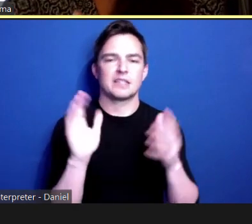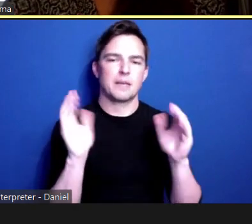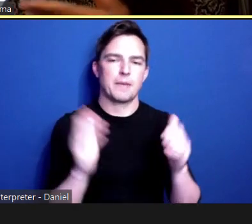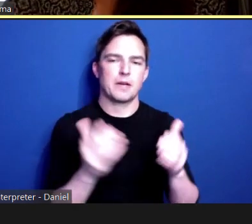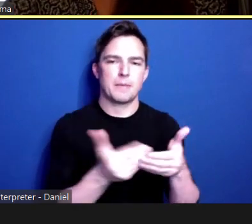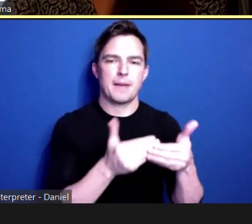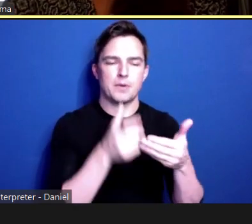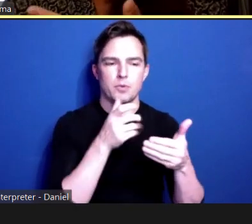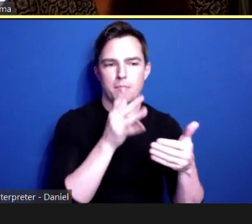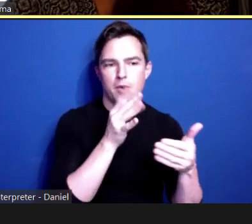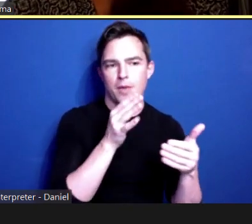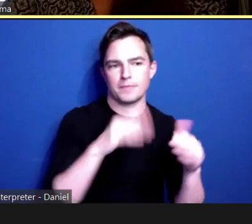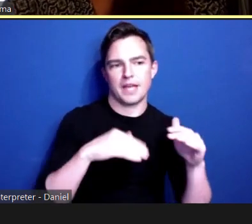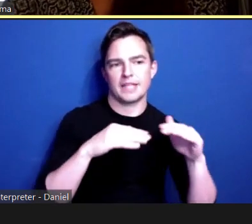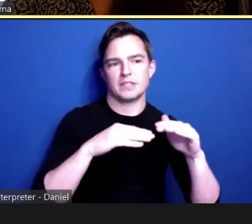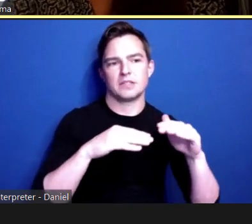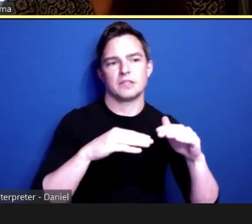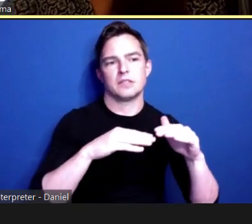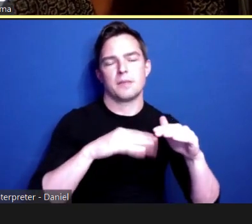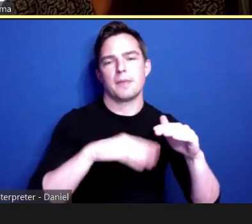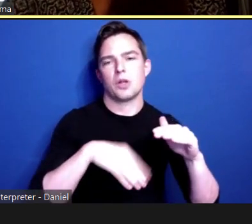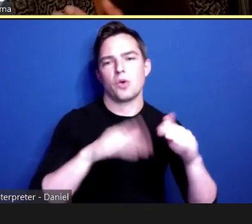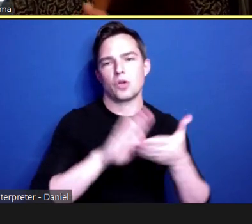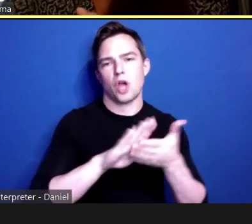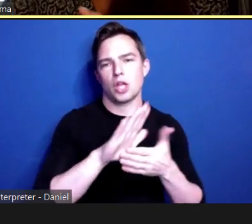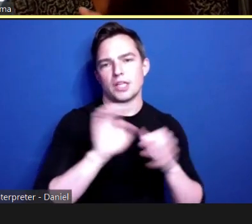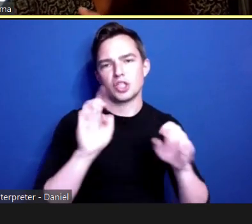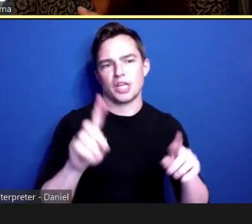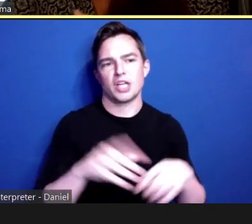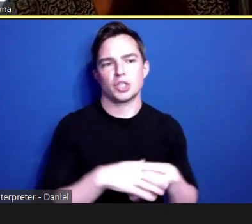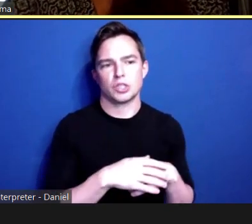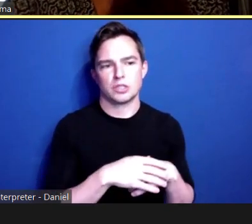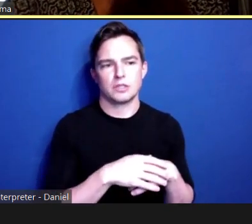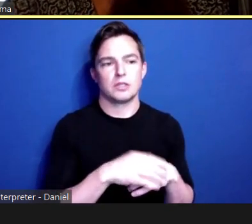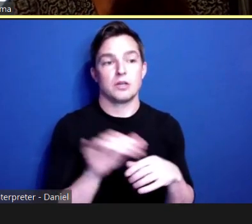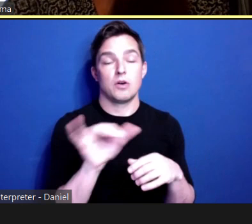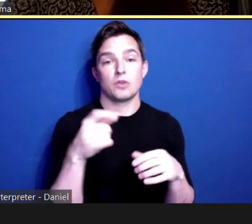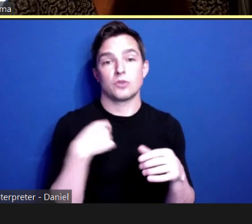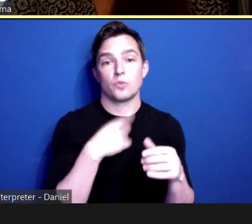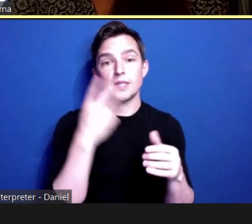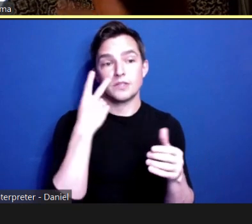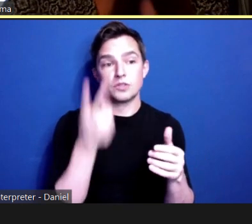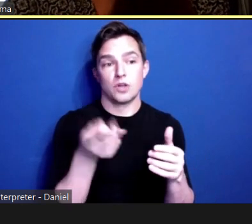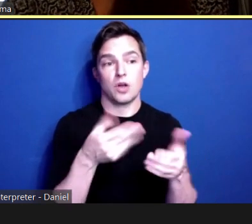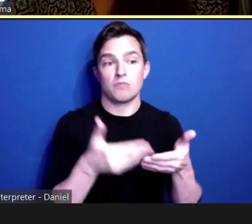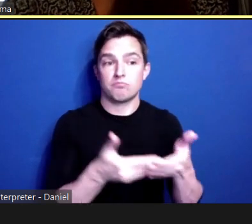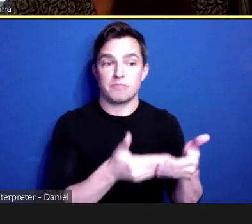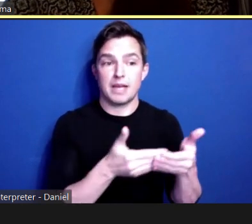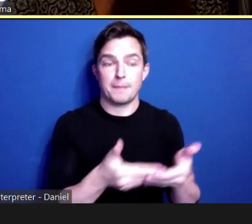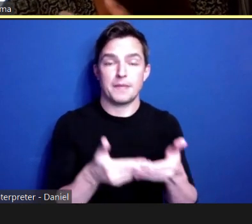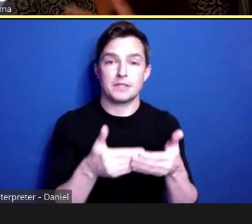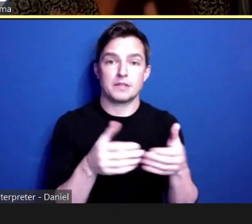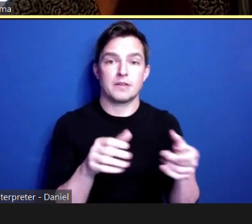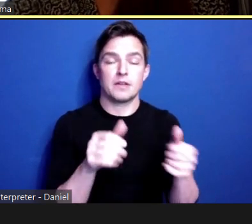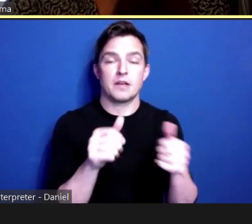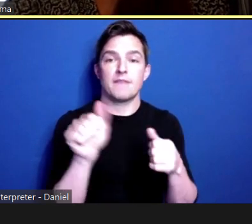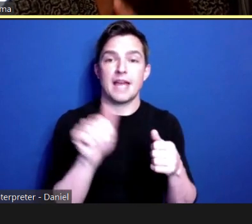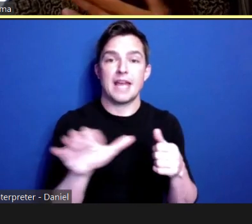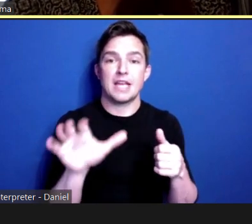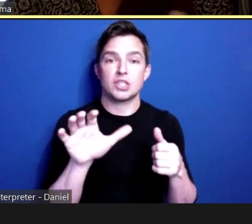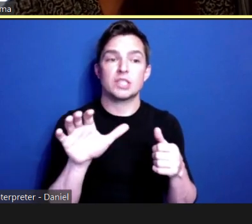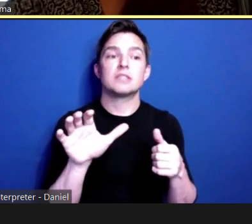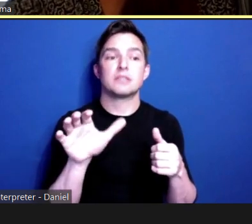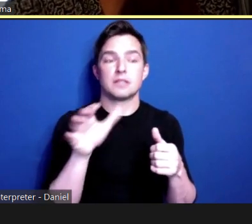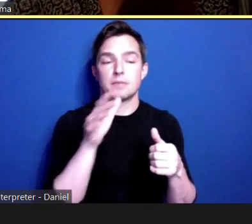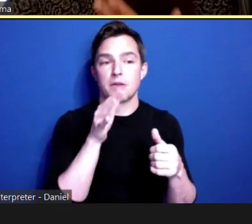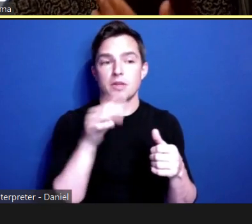moms had below high school education. We also saw that the babies of Asian mothers have 20%